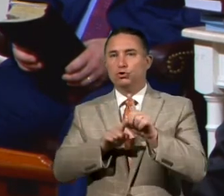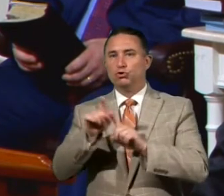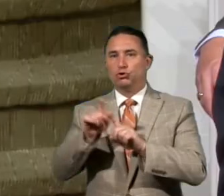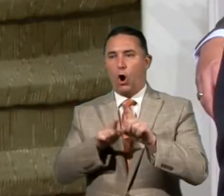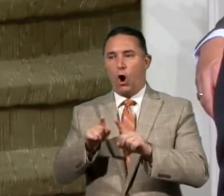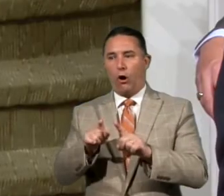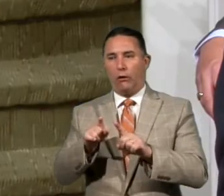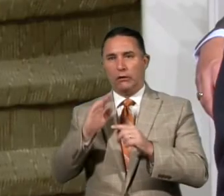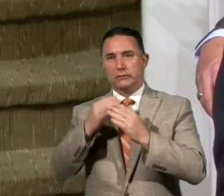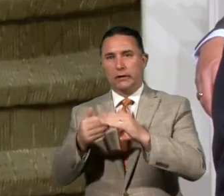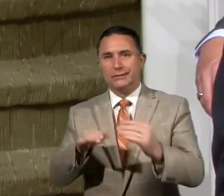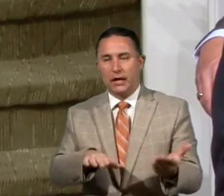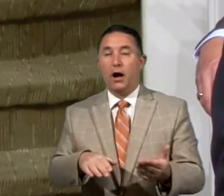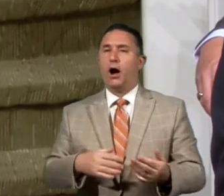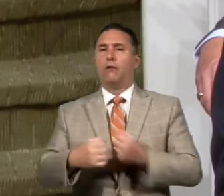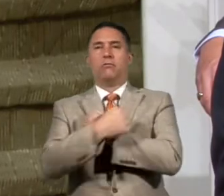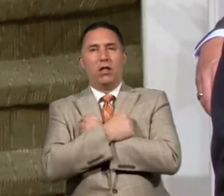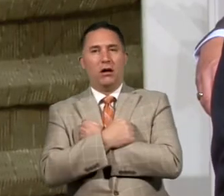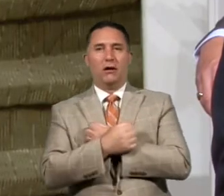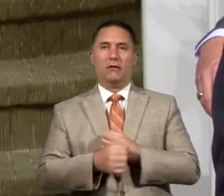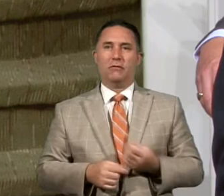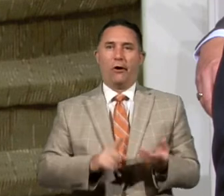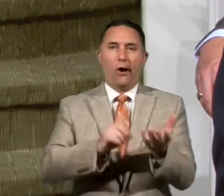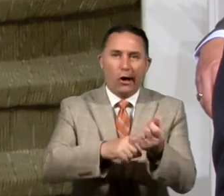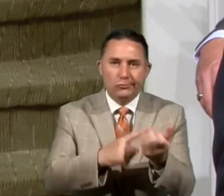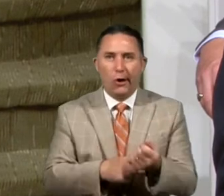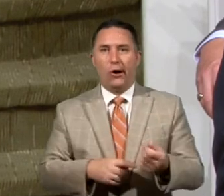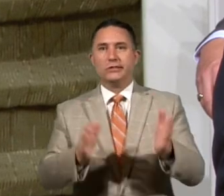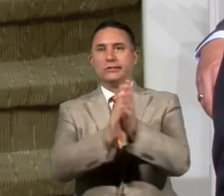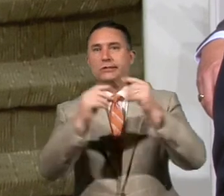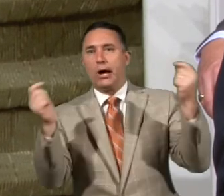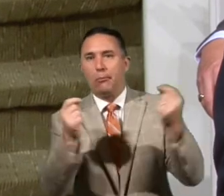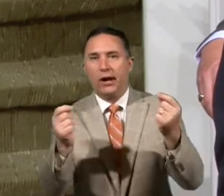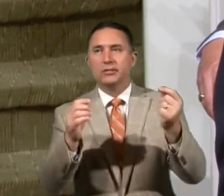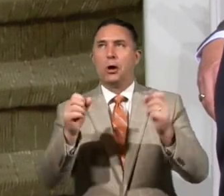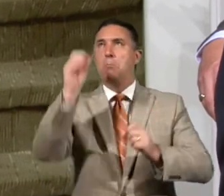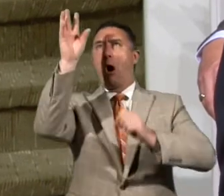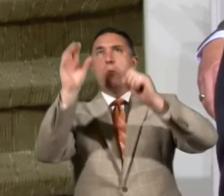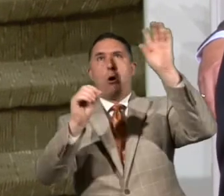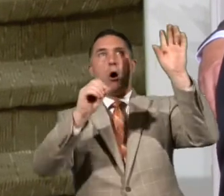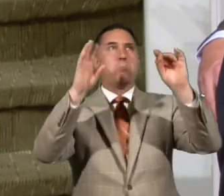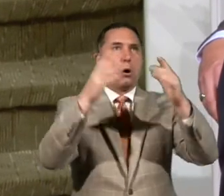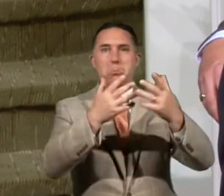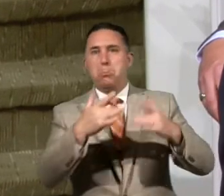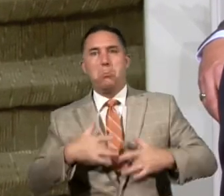Oh, I love the hot dogs and the celebration and the fireworks if they have them.